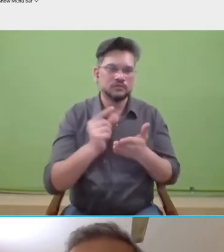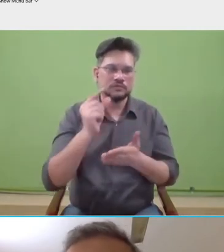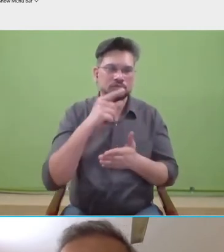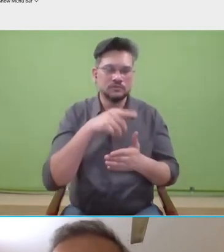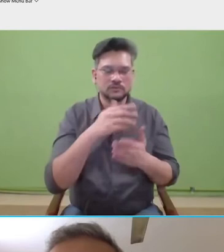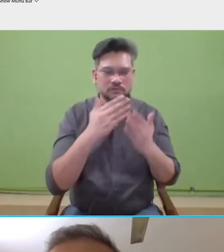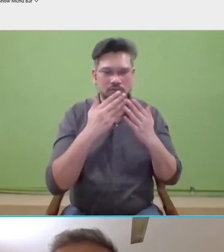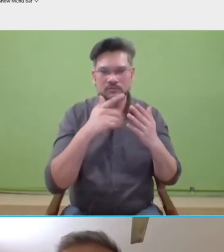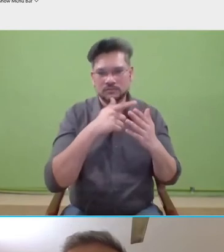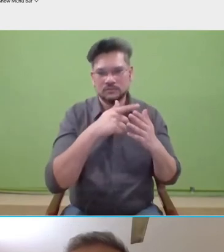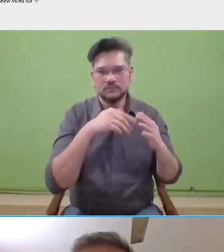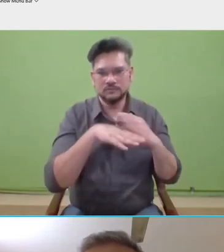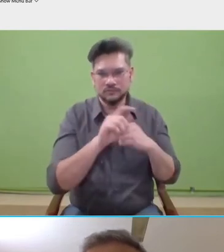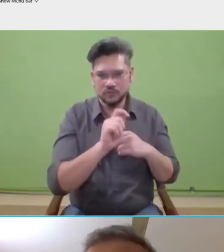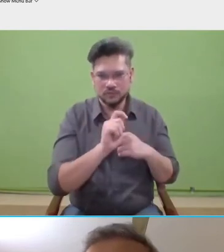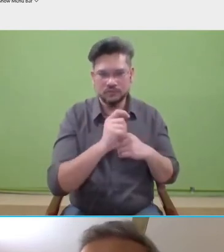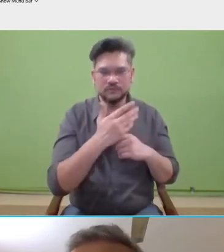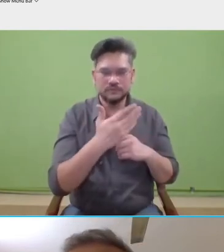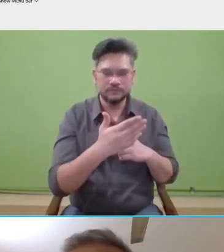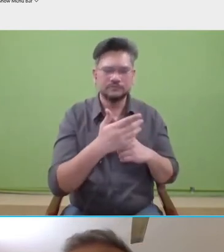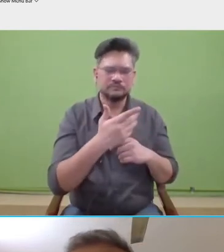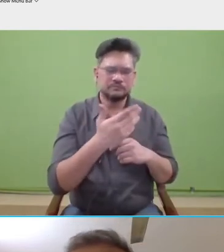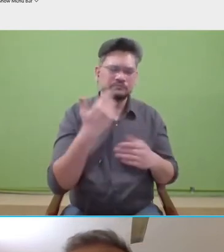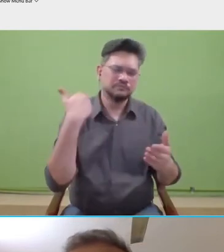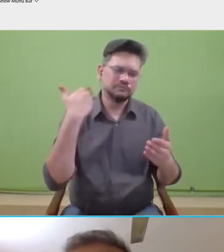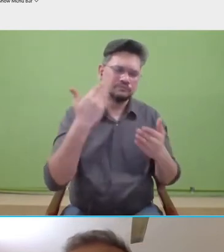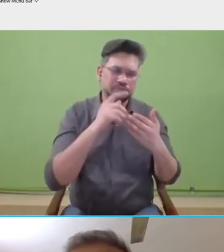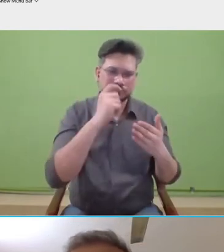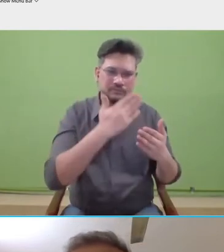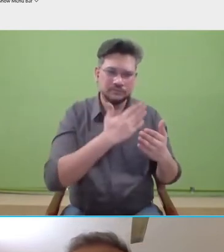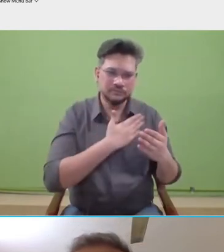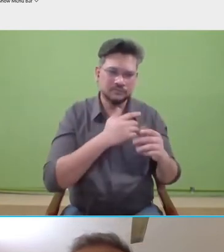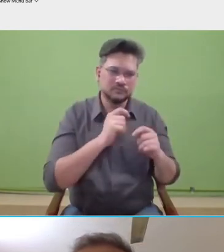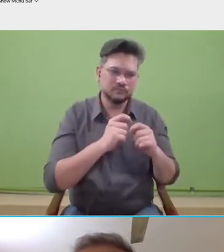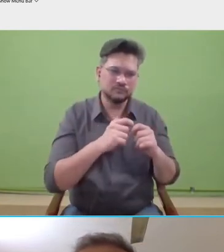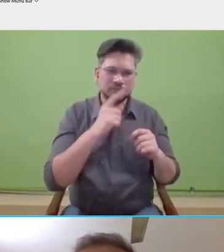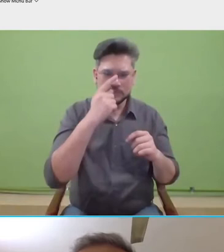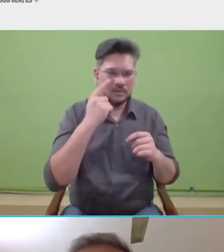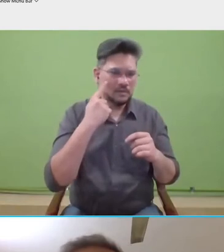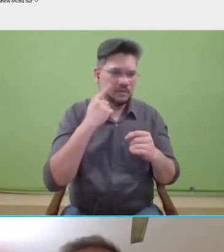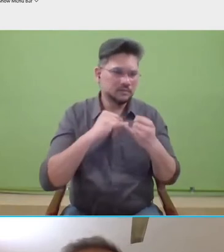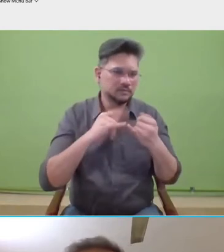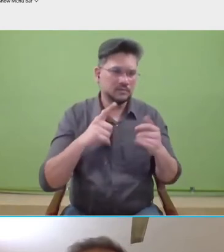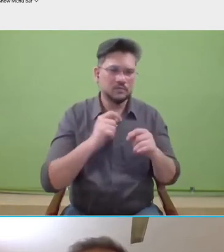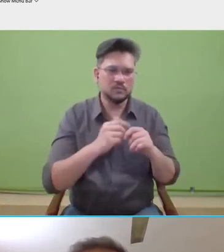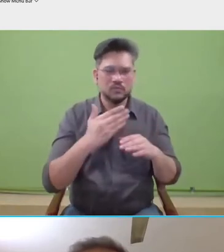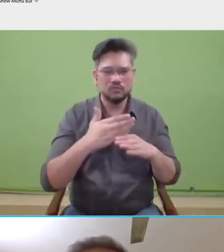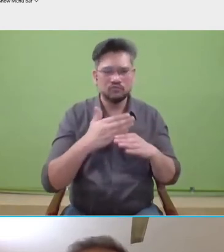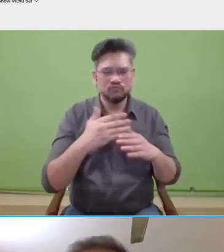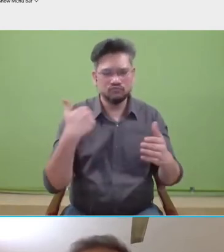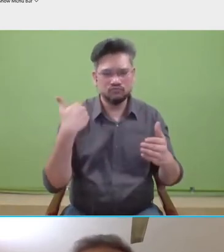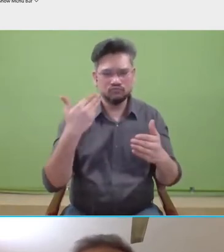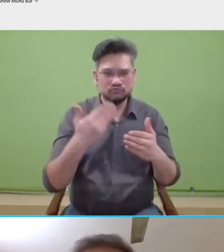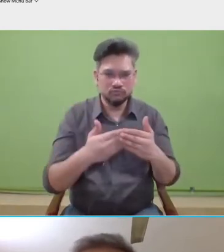uh indian sign language for a very long time and she is the first person to